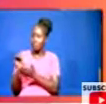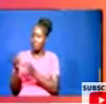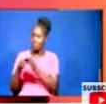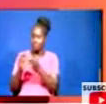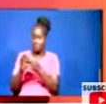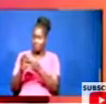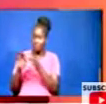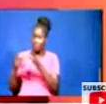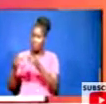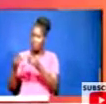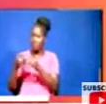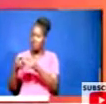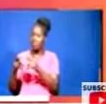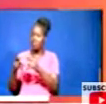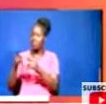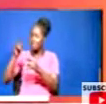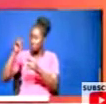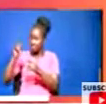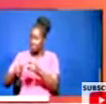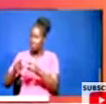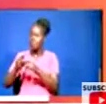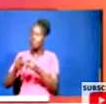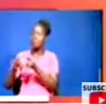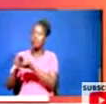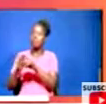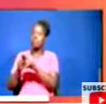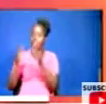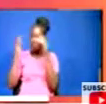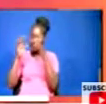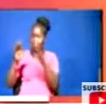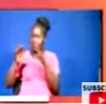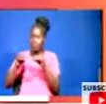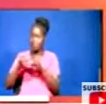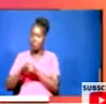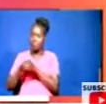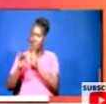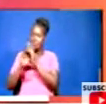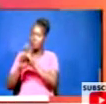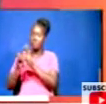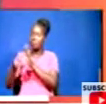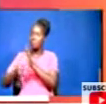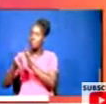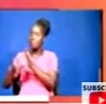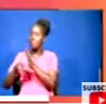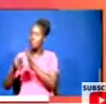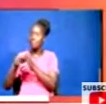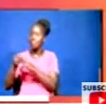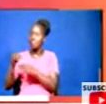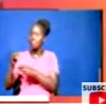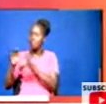agriculture that must equally receive attention. Mm-hmm. For example, industries or agro-processing